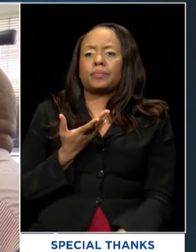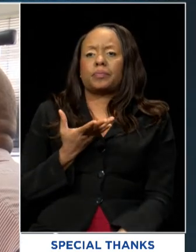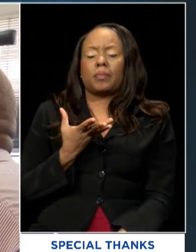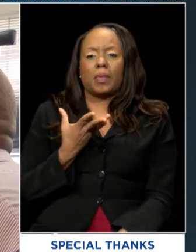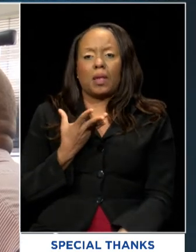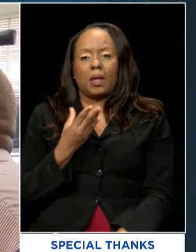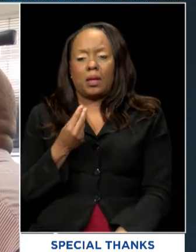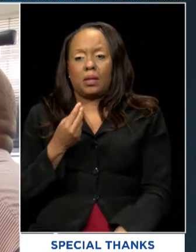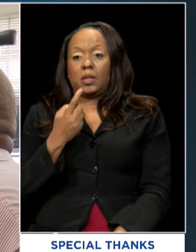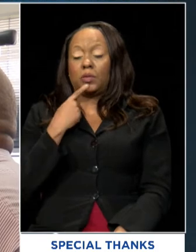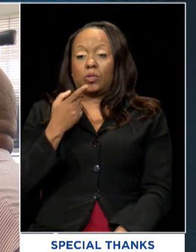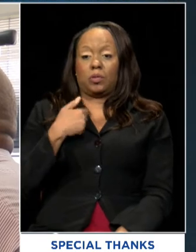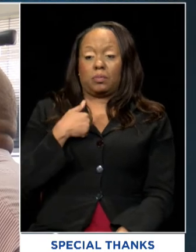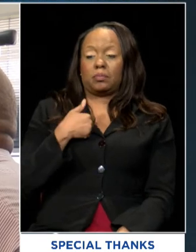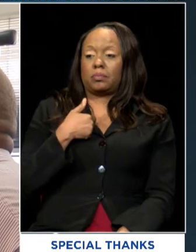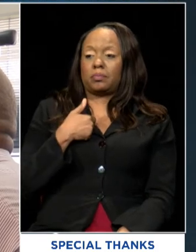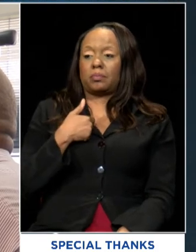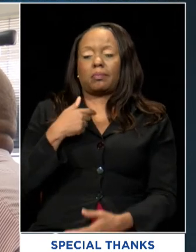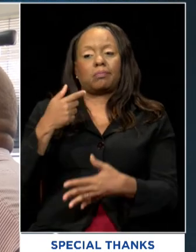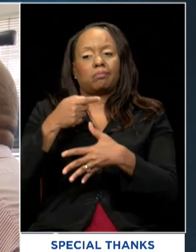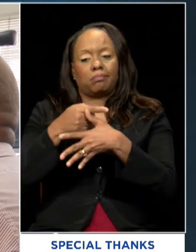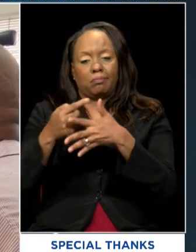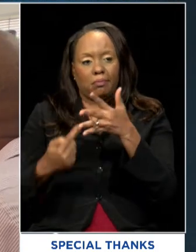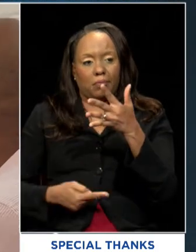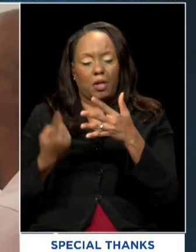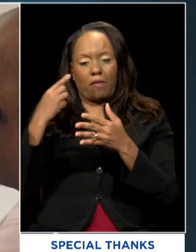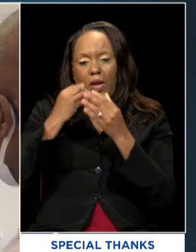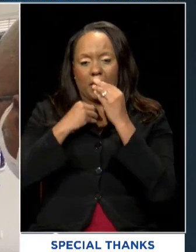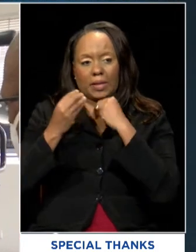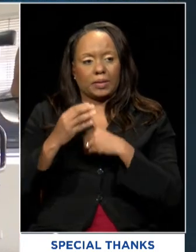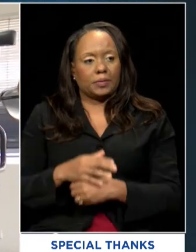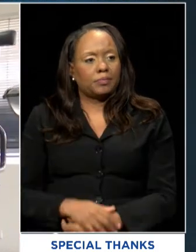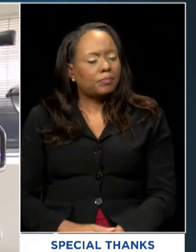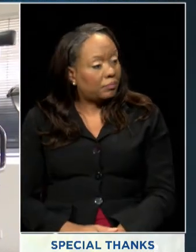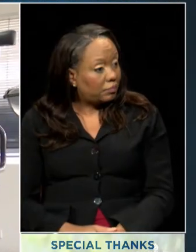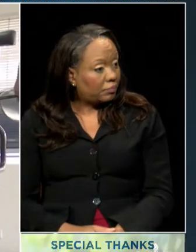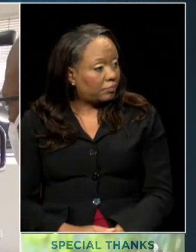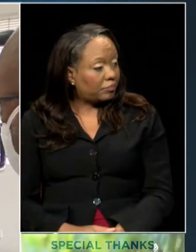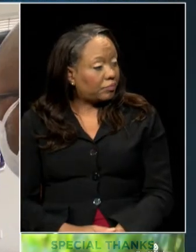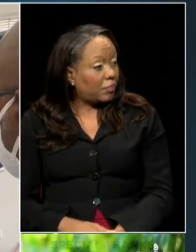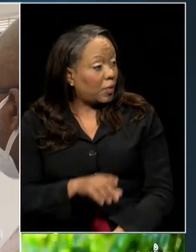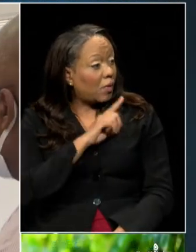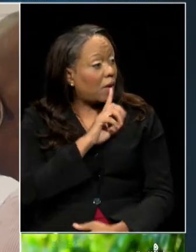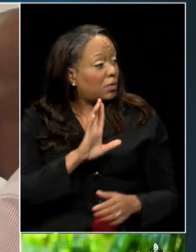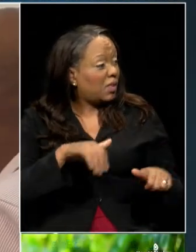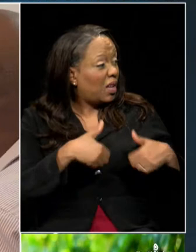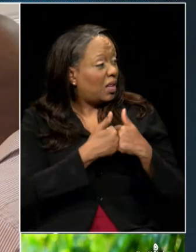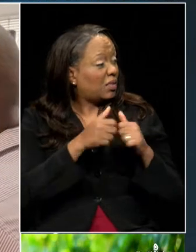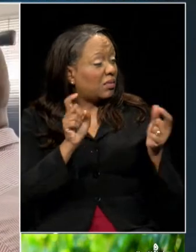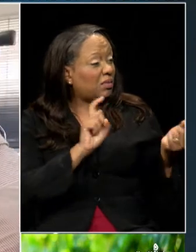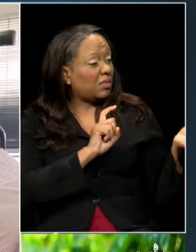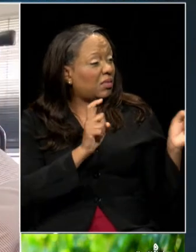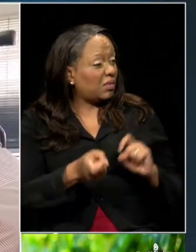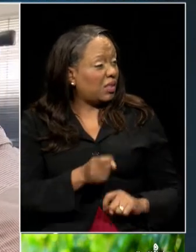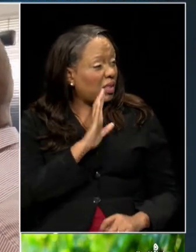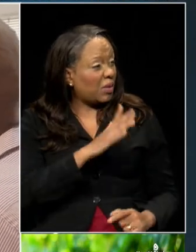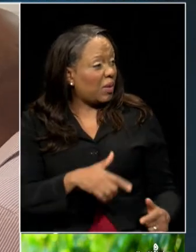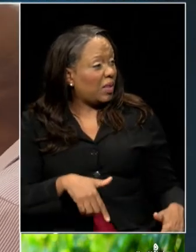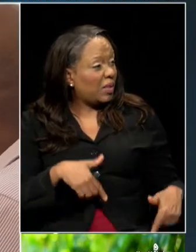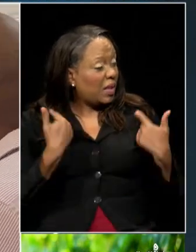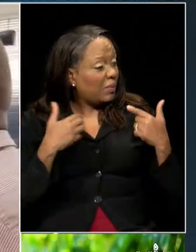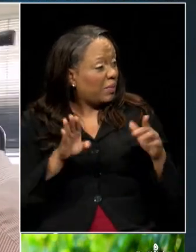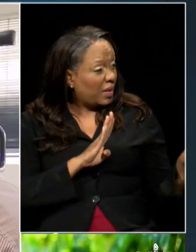They suggested them what I should eat then. How challenging has it been for you to change your lifestyle? It